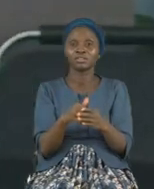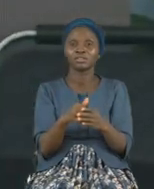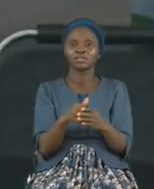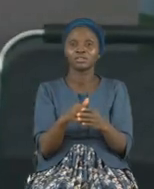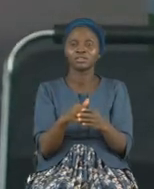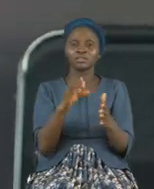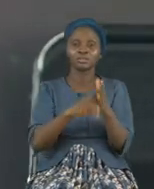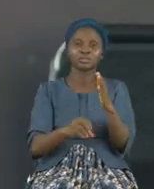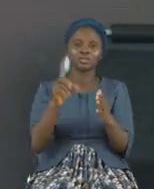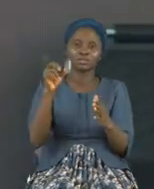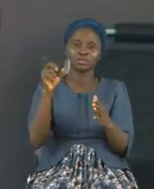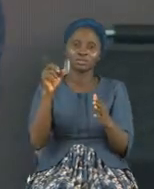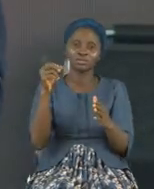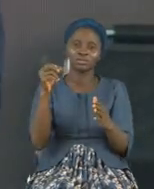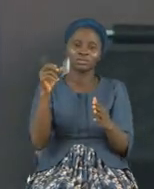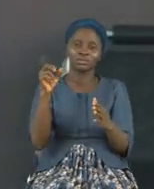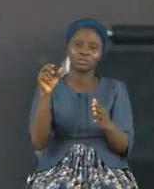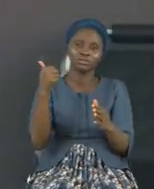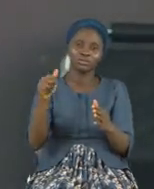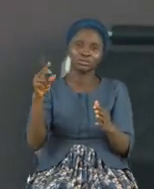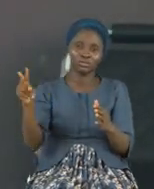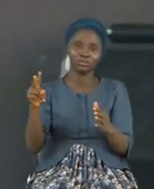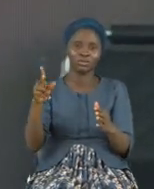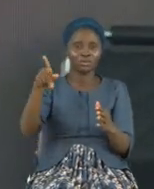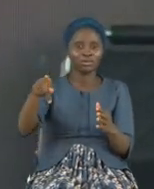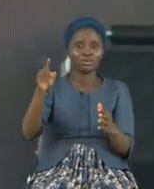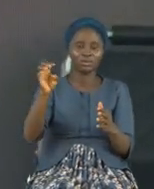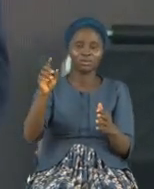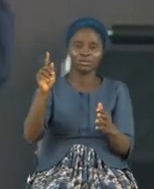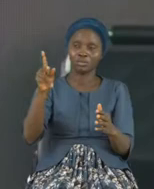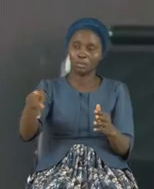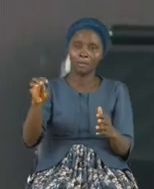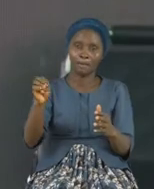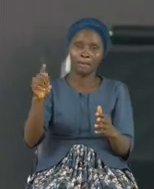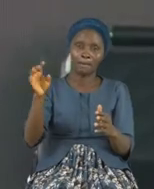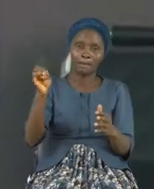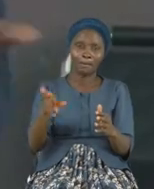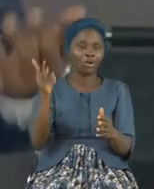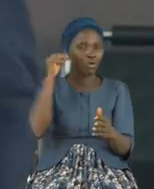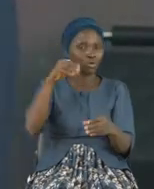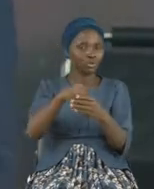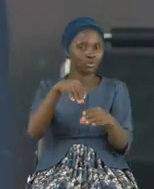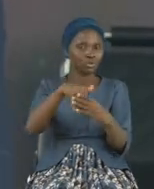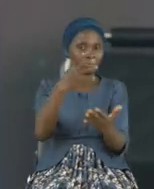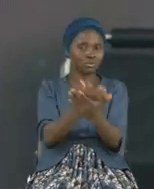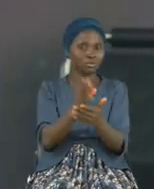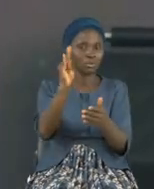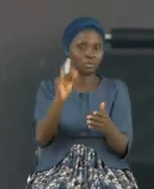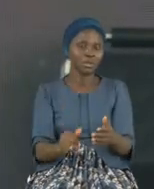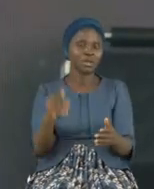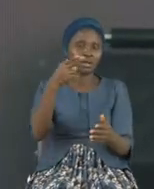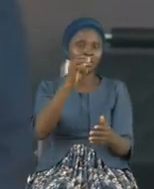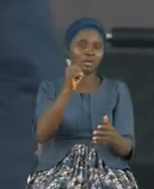Peter was put in a prison by Herod. And the whole church in verse 5